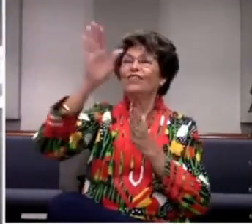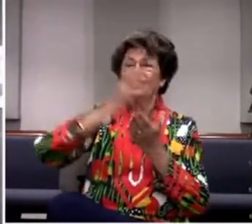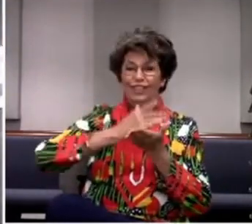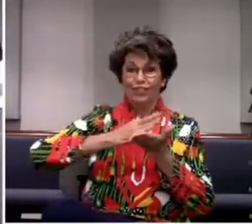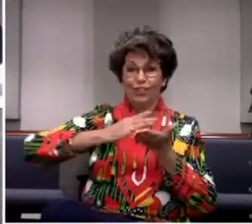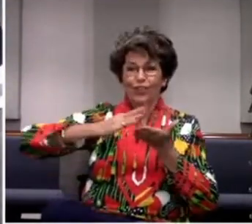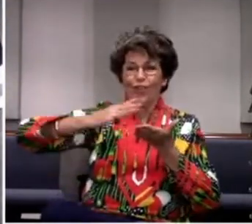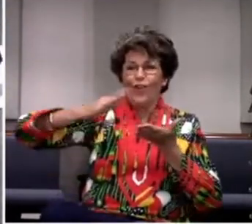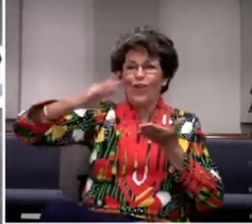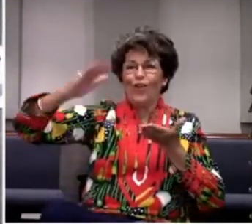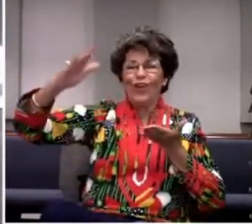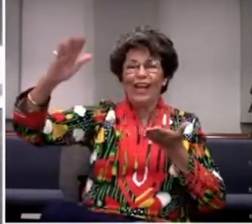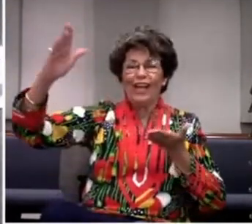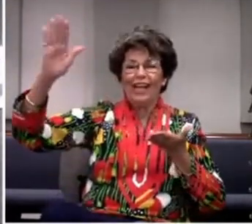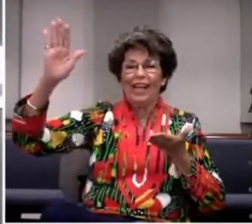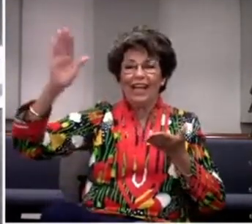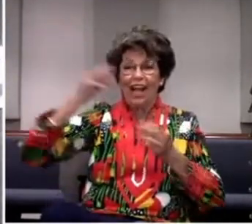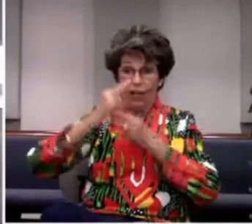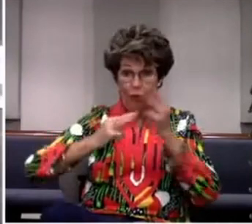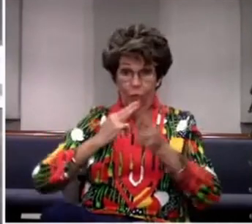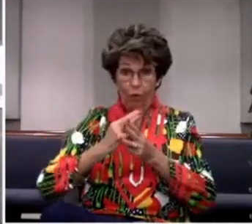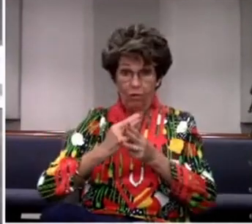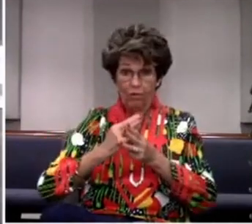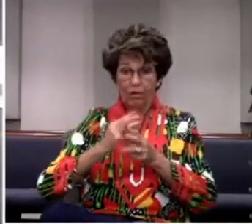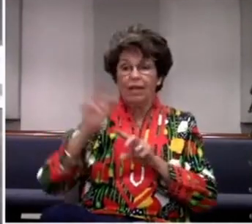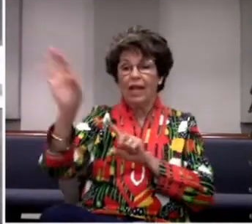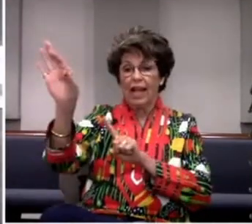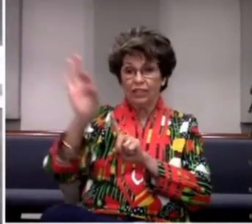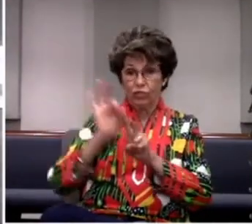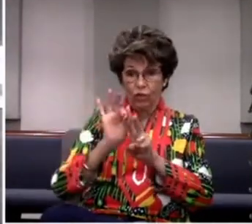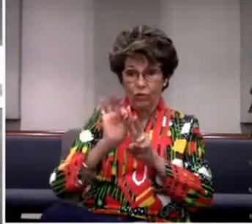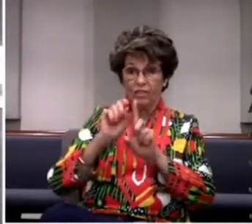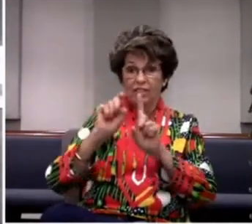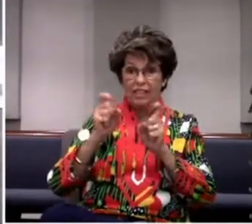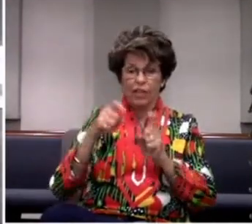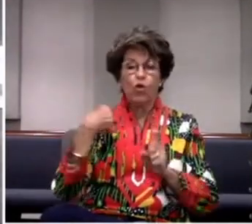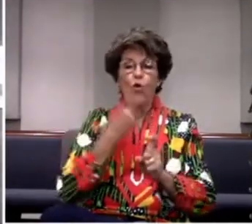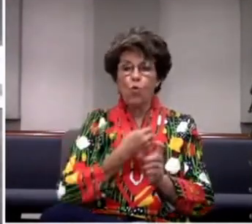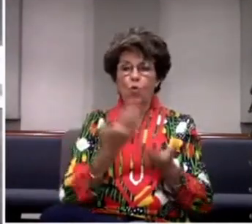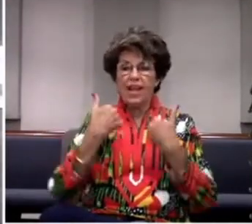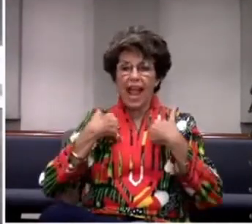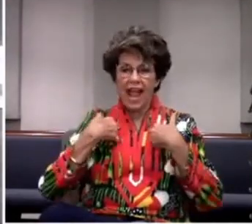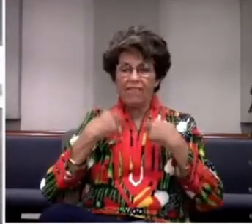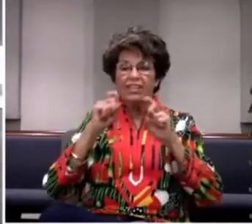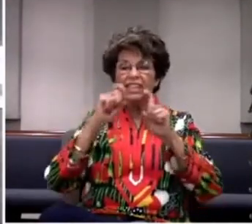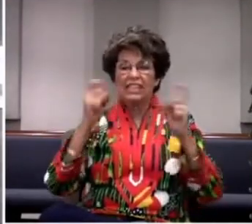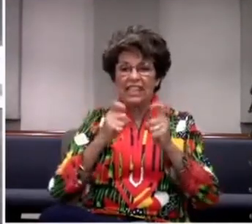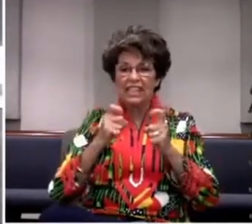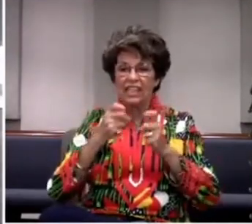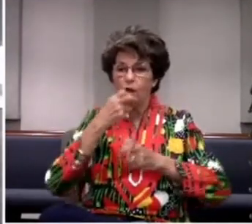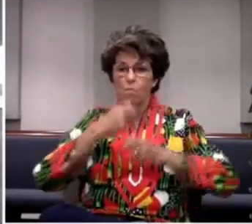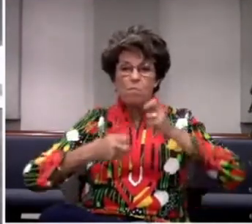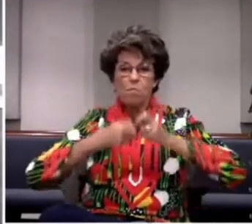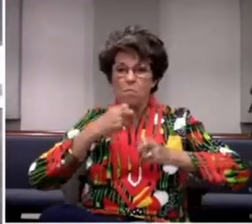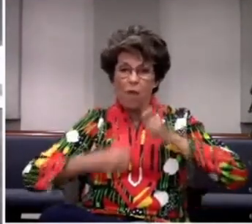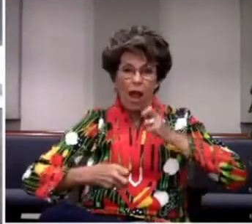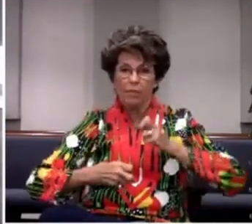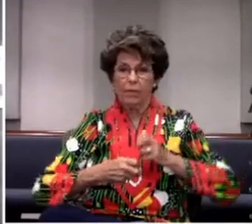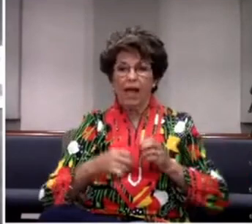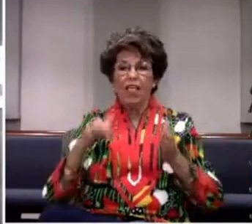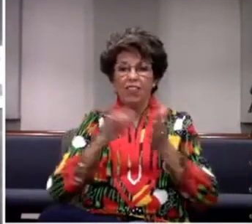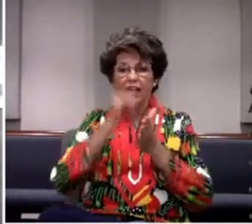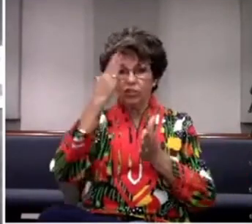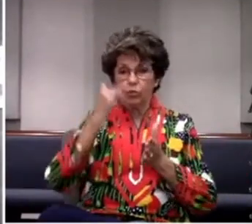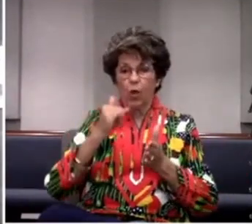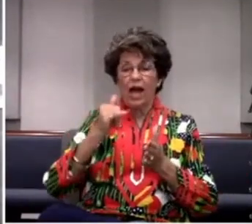the world has chosen sin. We have a sin problem. That's why God sent Jesus to pay for